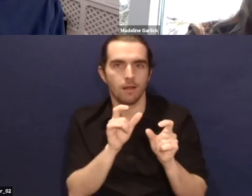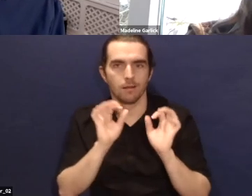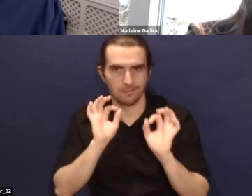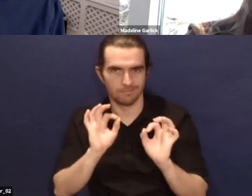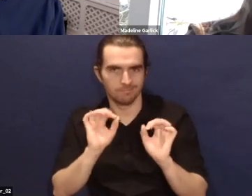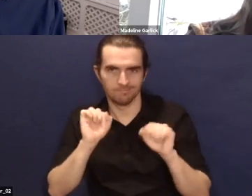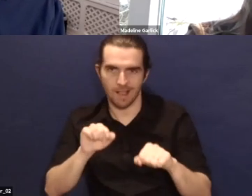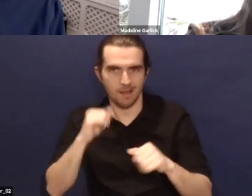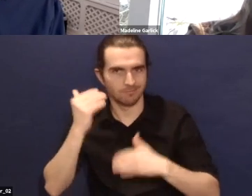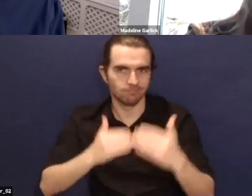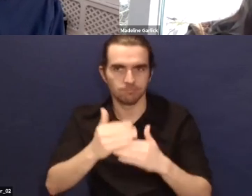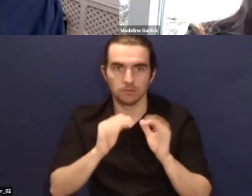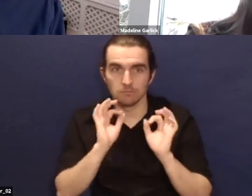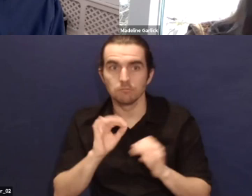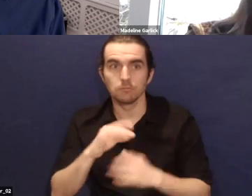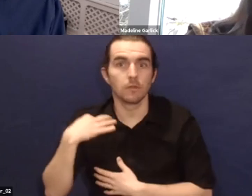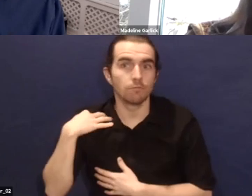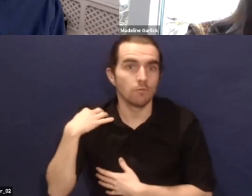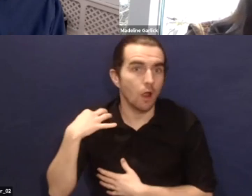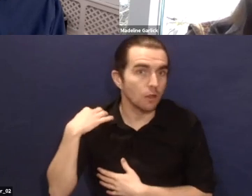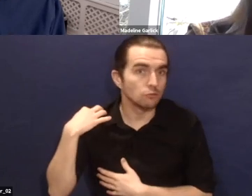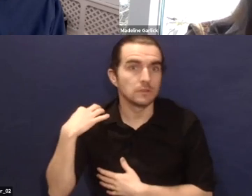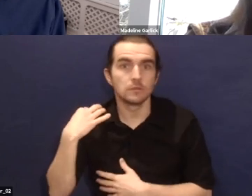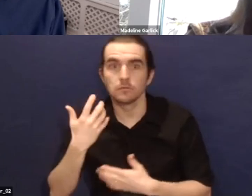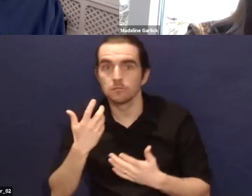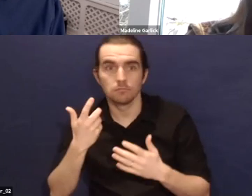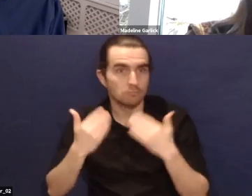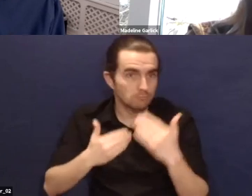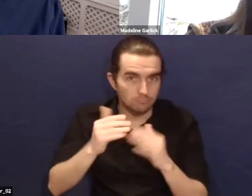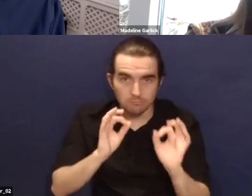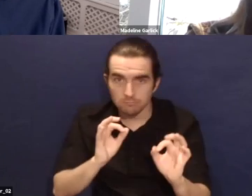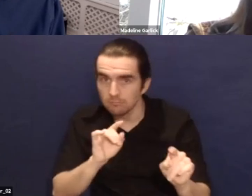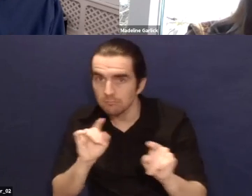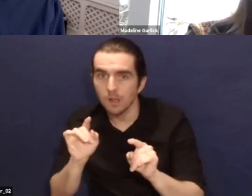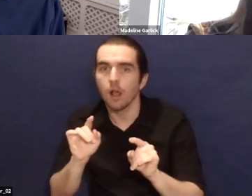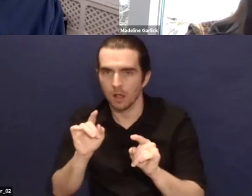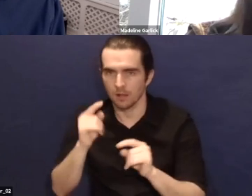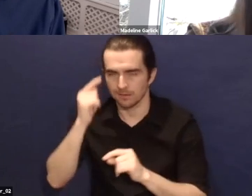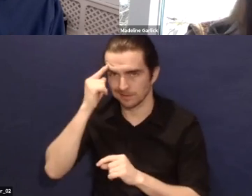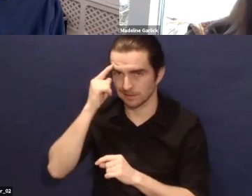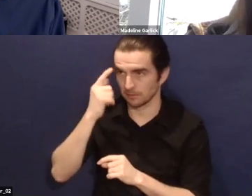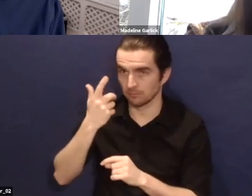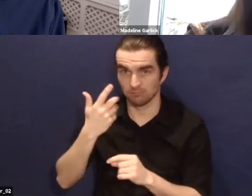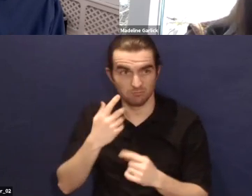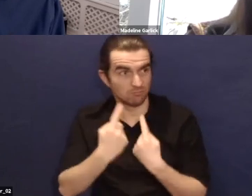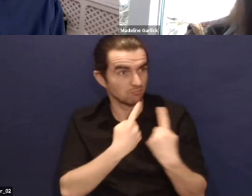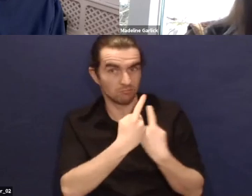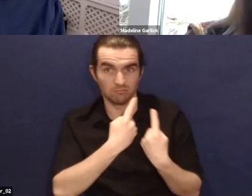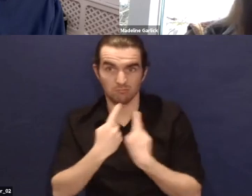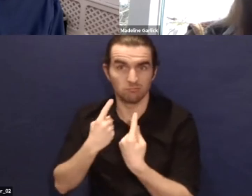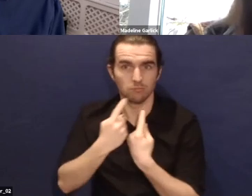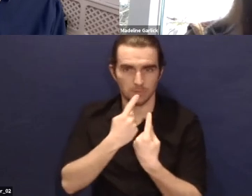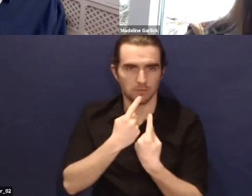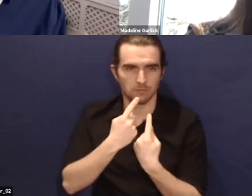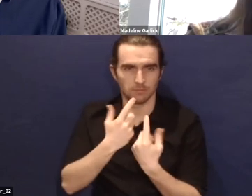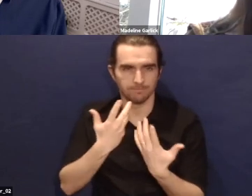the massive infrastructural and economic devastation that may wreak in their home country, this is really their dream. And it's incumbent